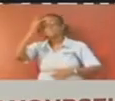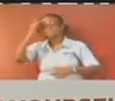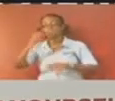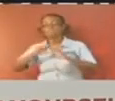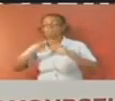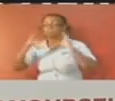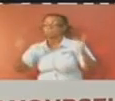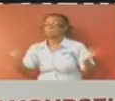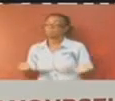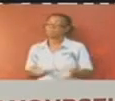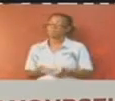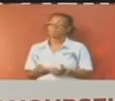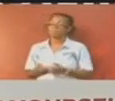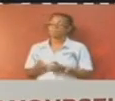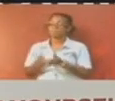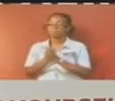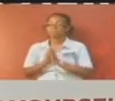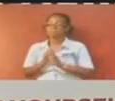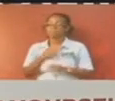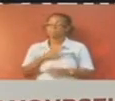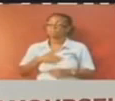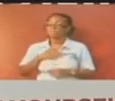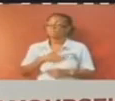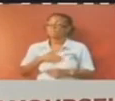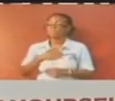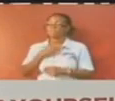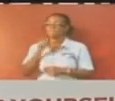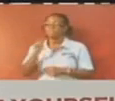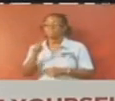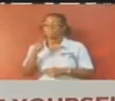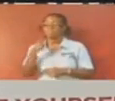Are you going to be the Elizabeth Cheney of the UNC?